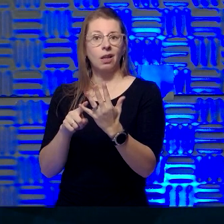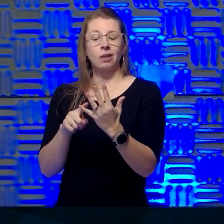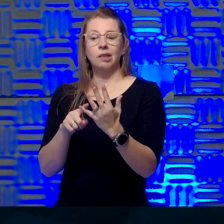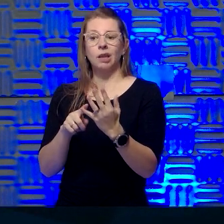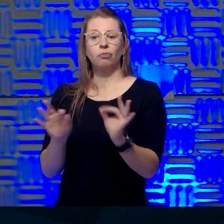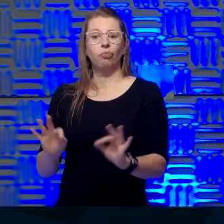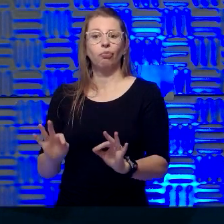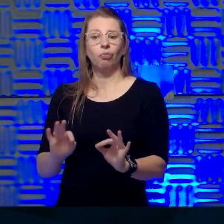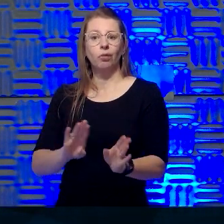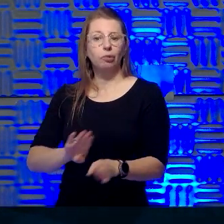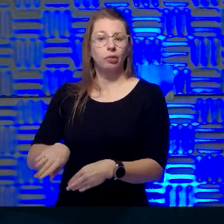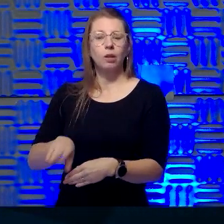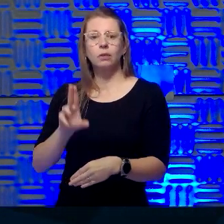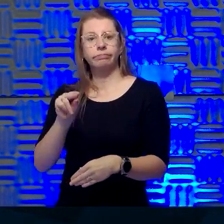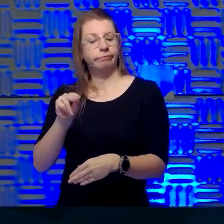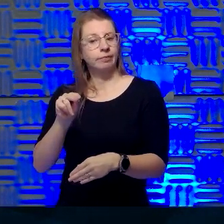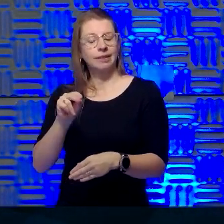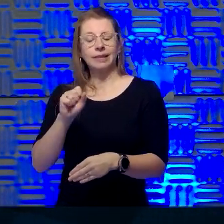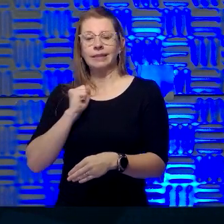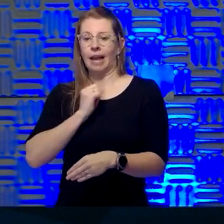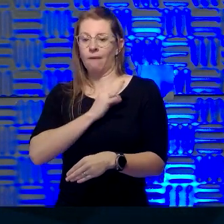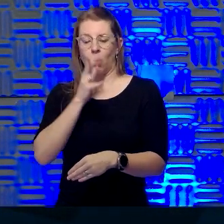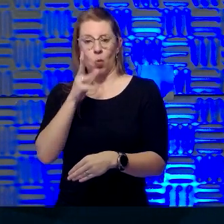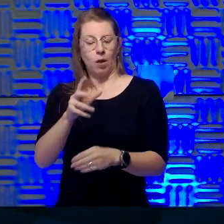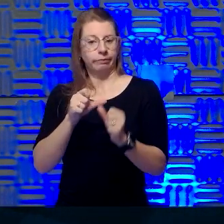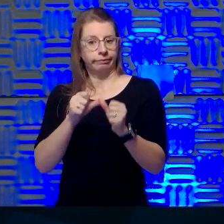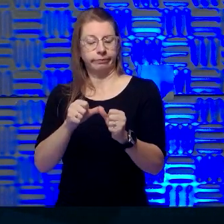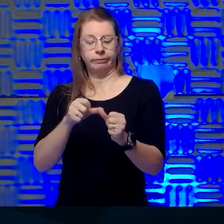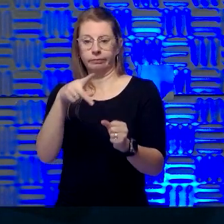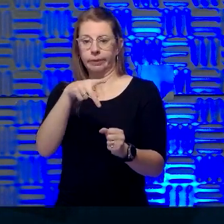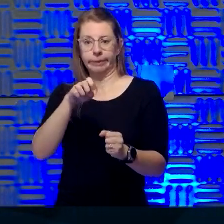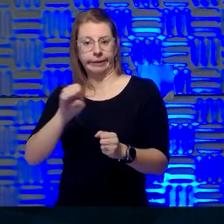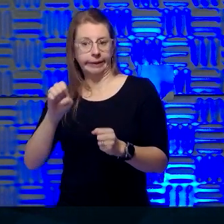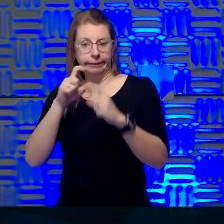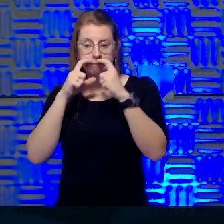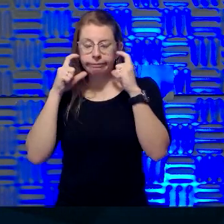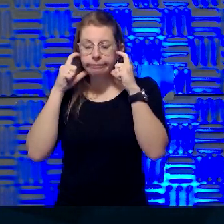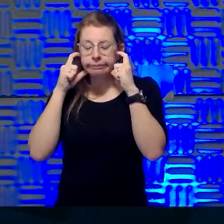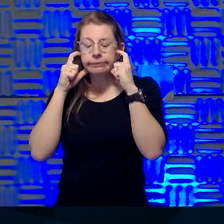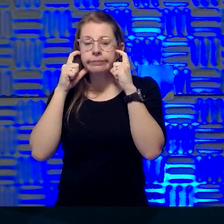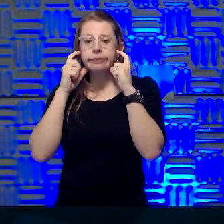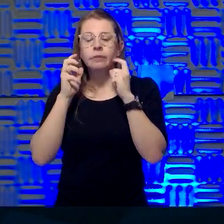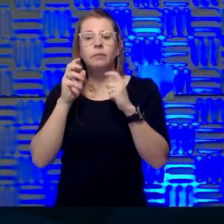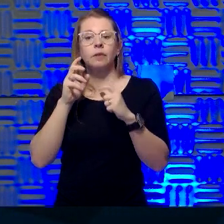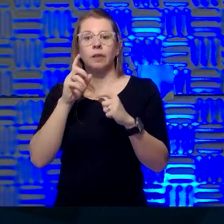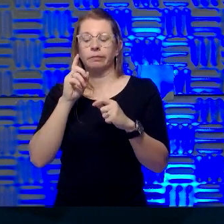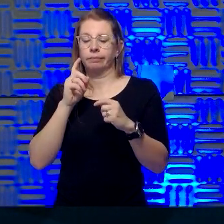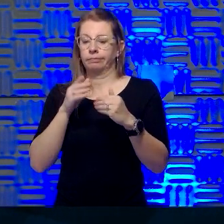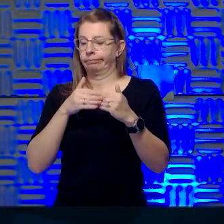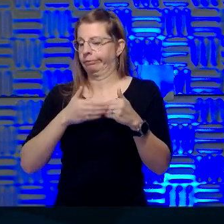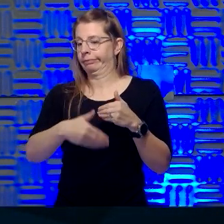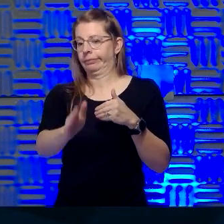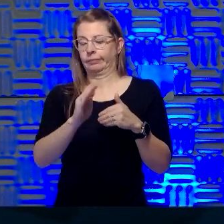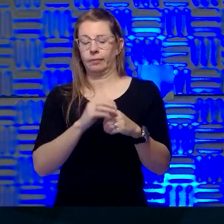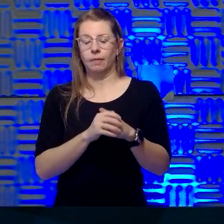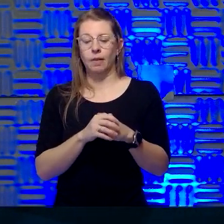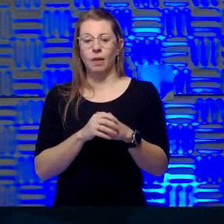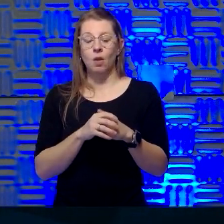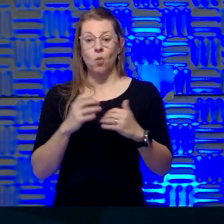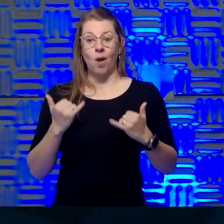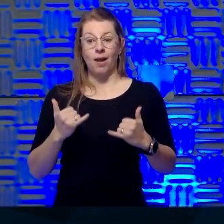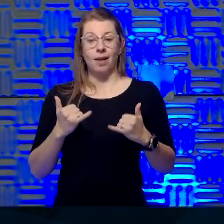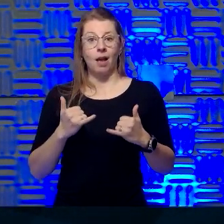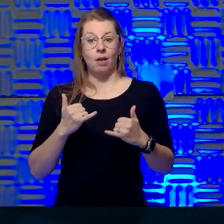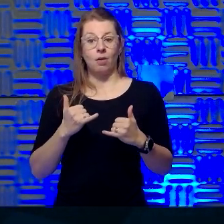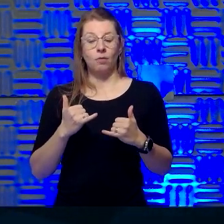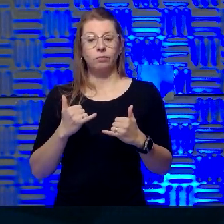staff or patients wearing PPE for the long haul. So this is business as usual. The benefit of right now is that, as